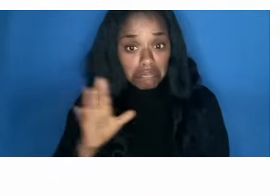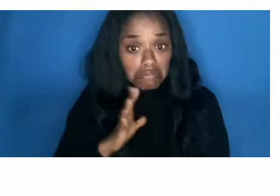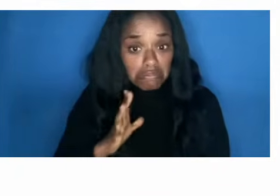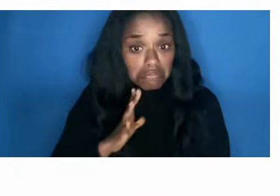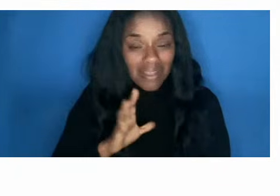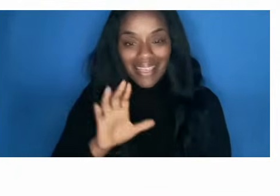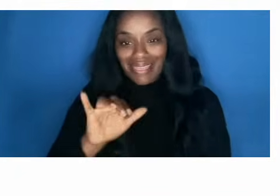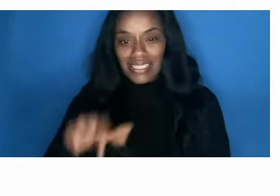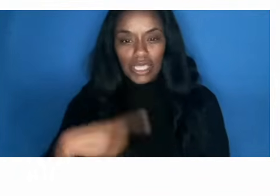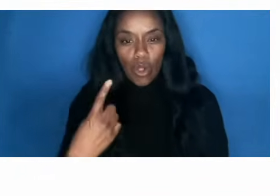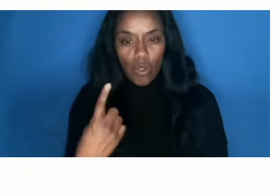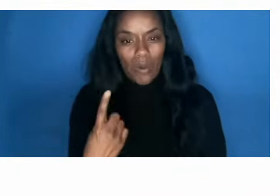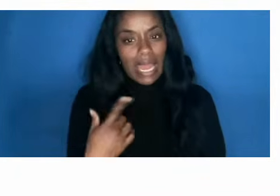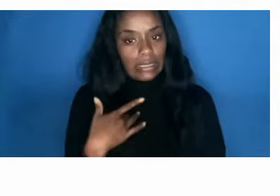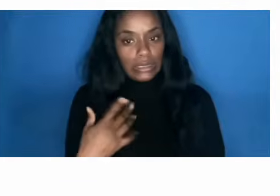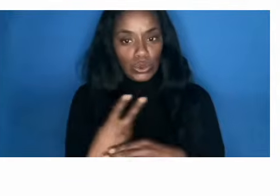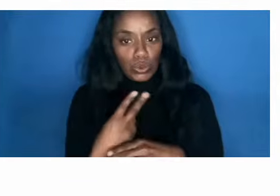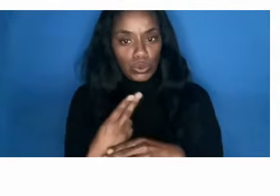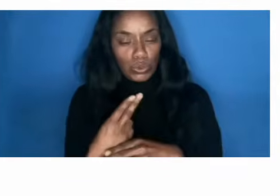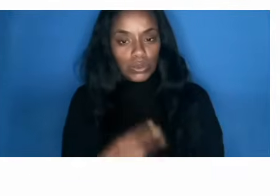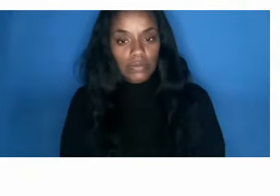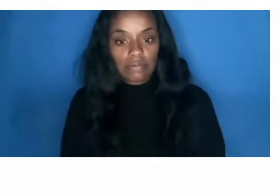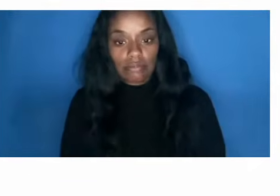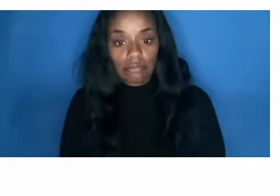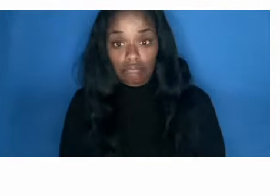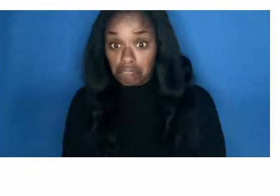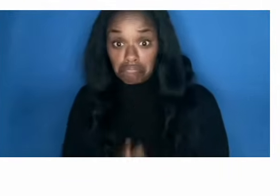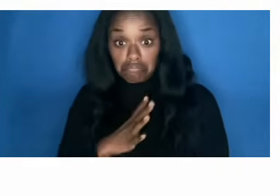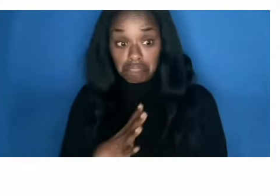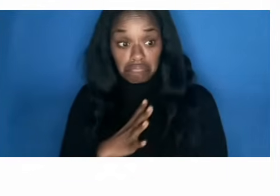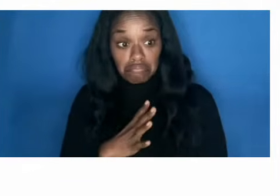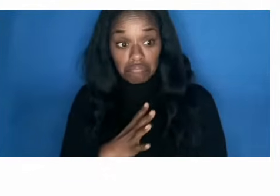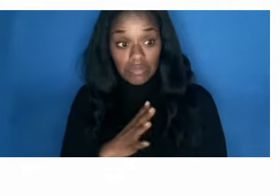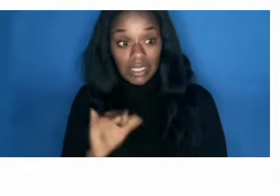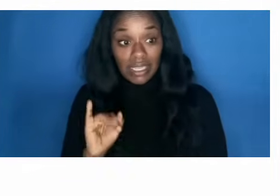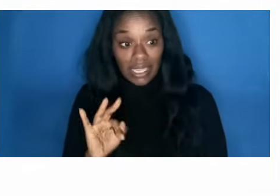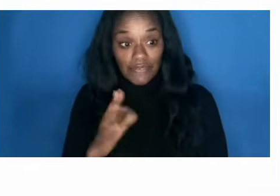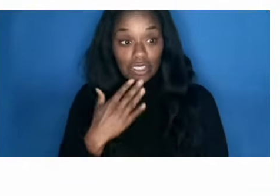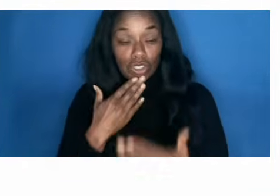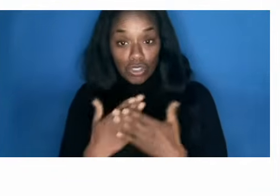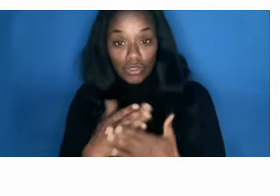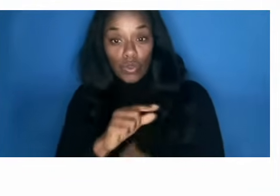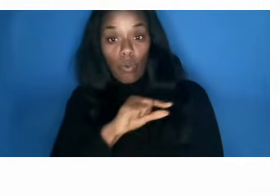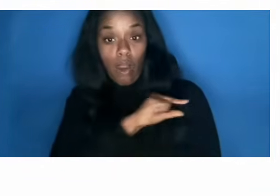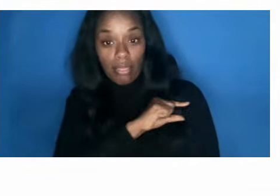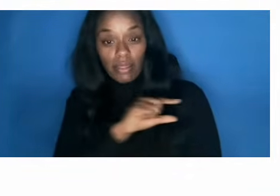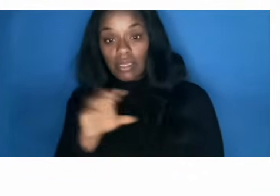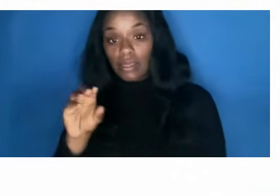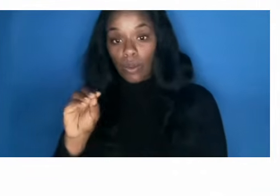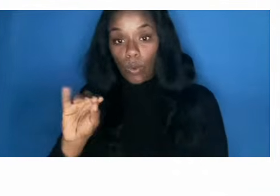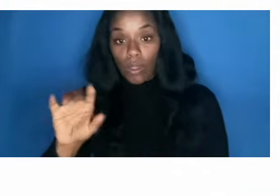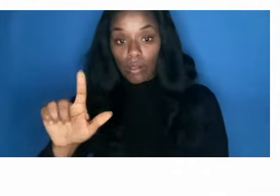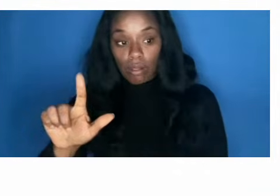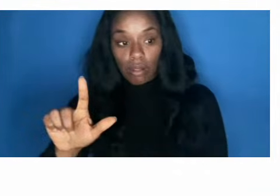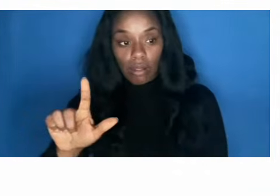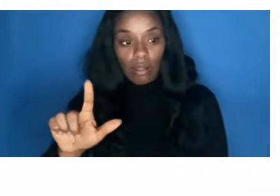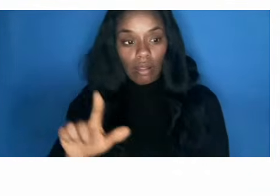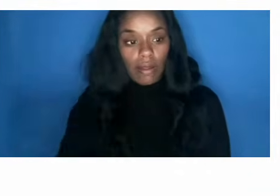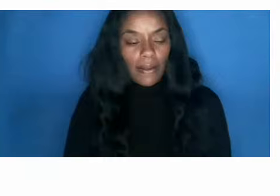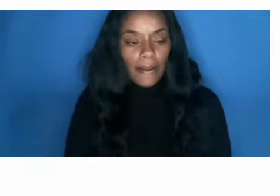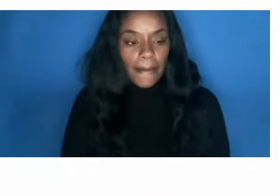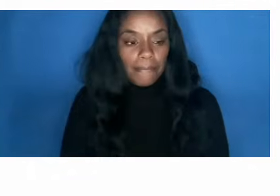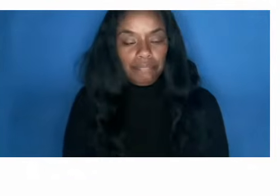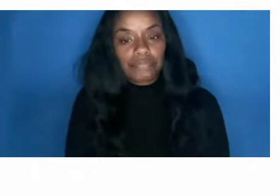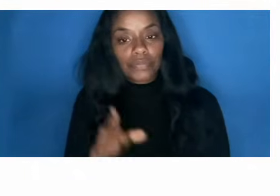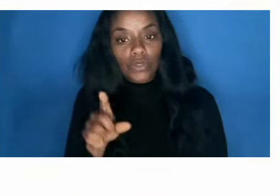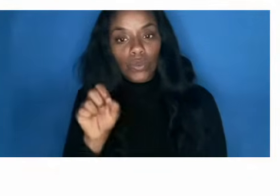use. Yeah, it's okay as long as it's a good quality oil. And you also